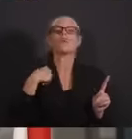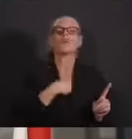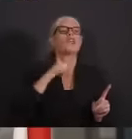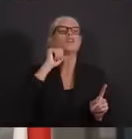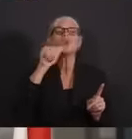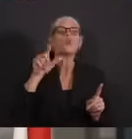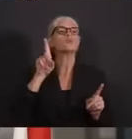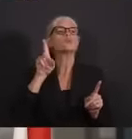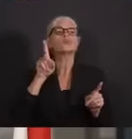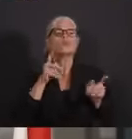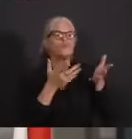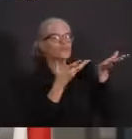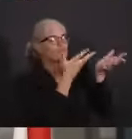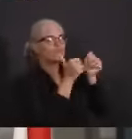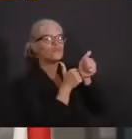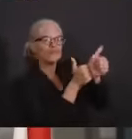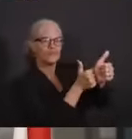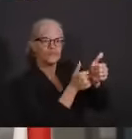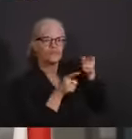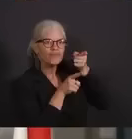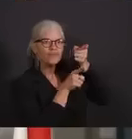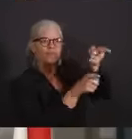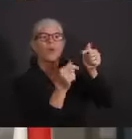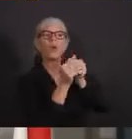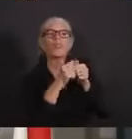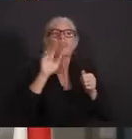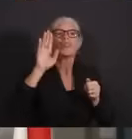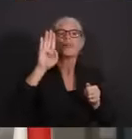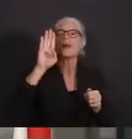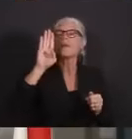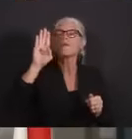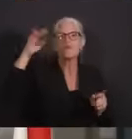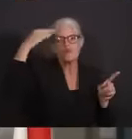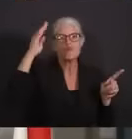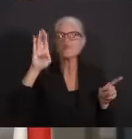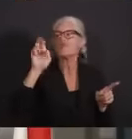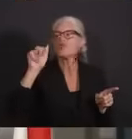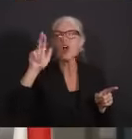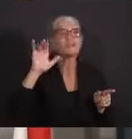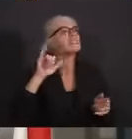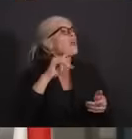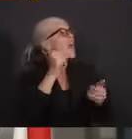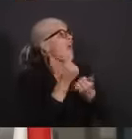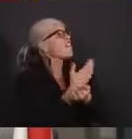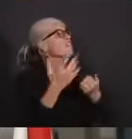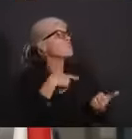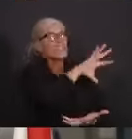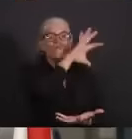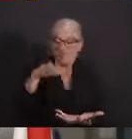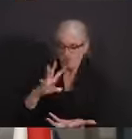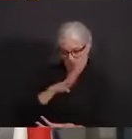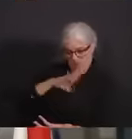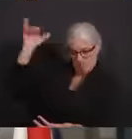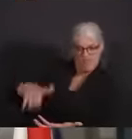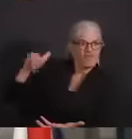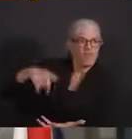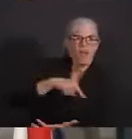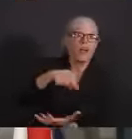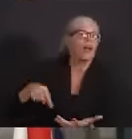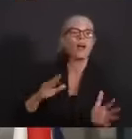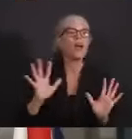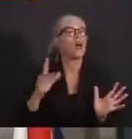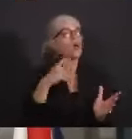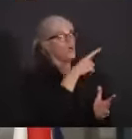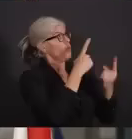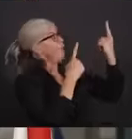paths, we don't throw all of our eggs in one basket. We are talking about reaching out for Emergency Management Assistance